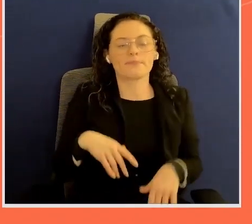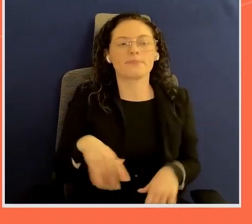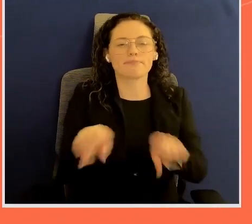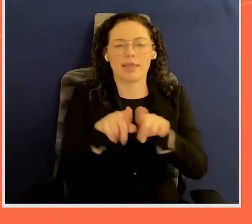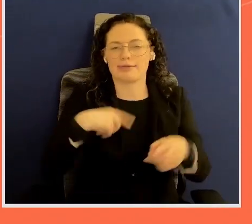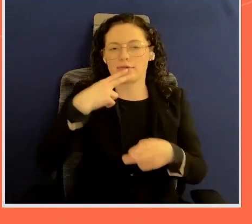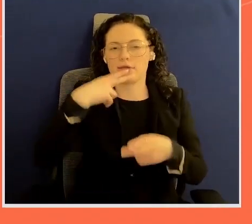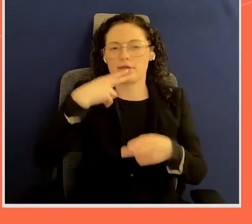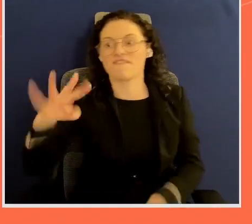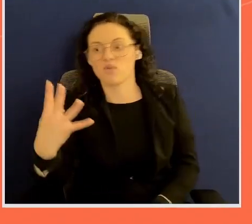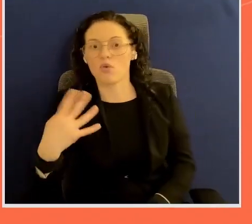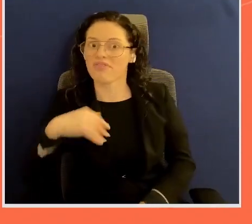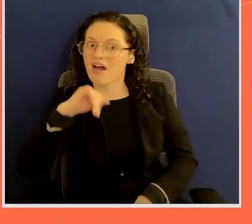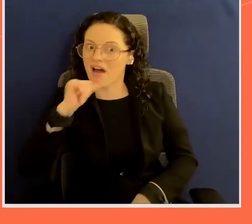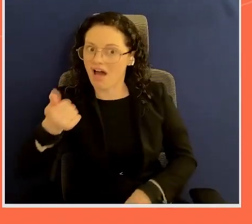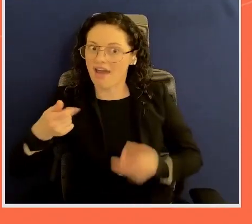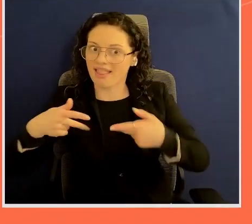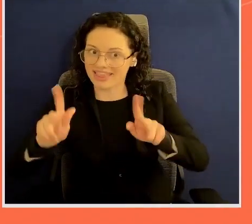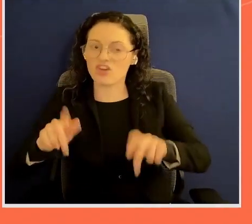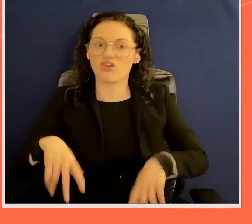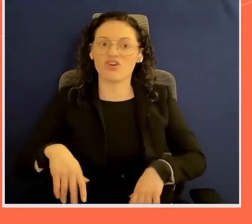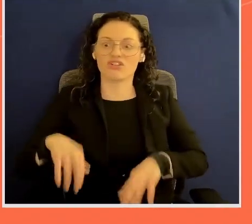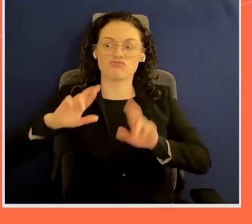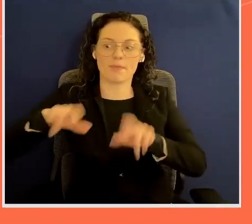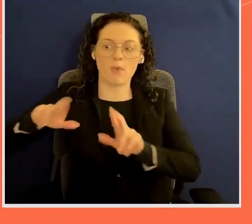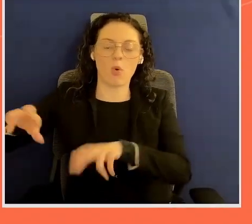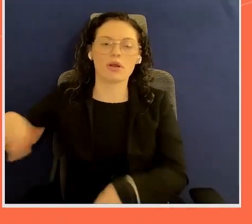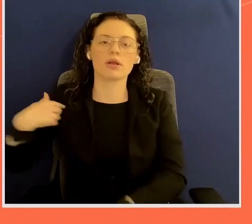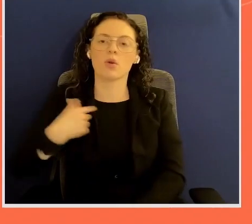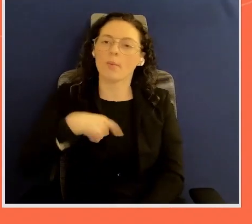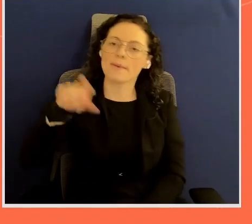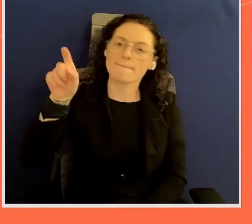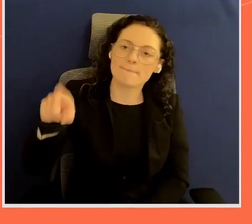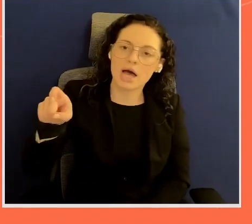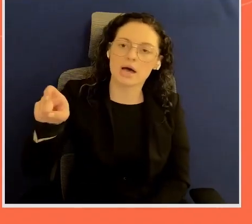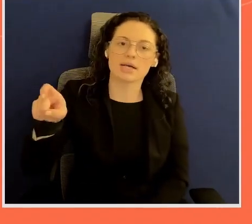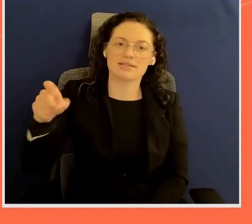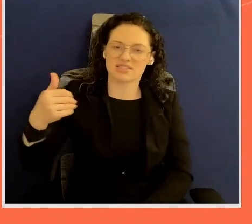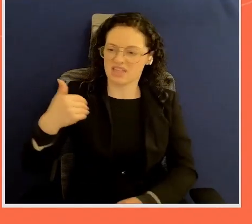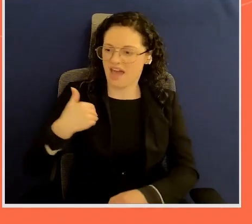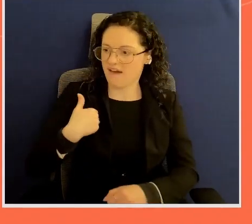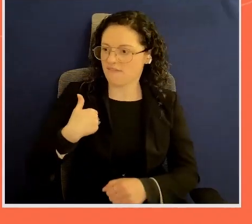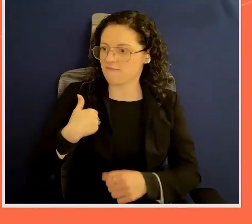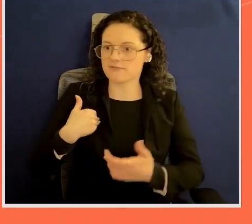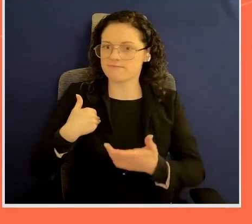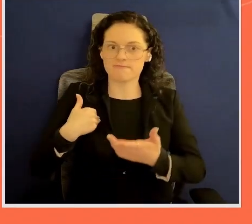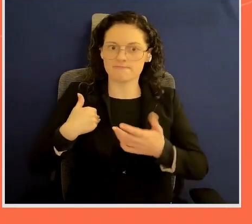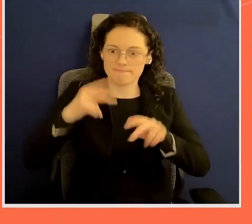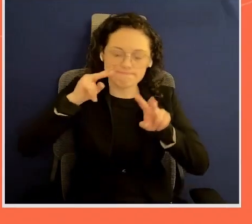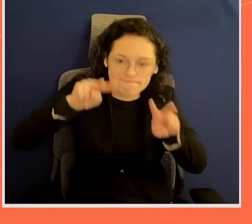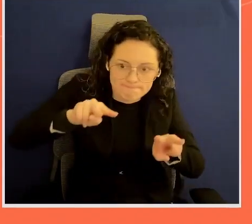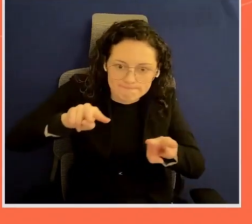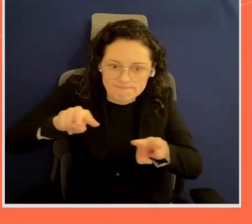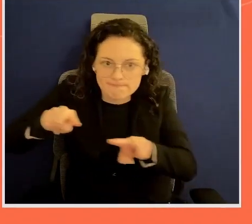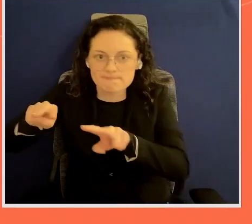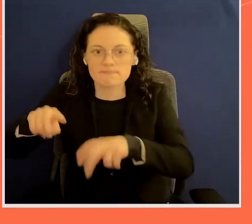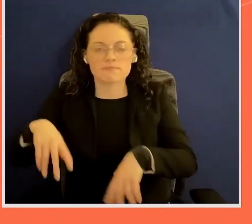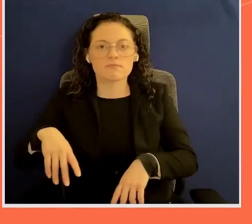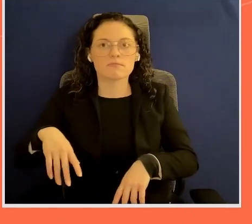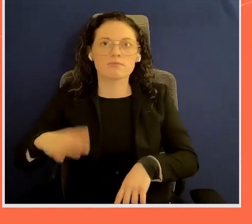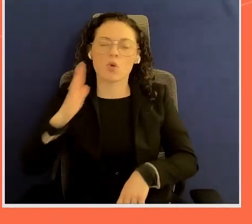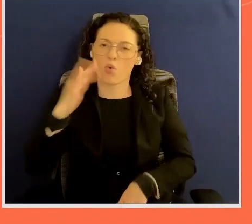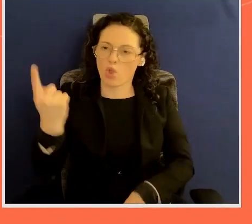honesty requires us to come here to Palau and say that, yes, we are making progress. This has been an